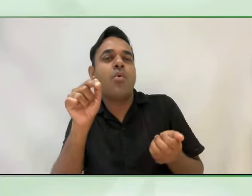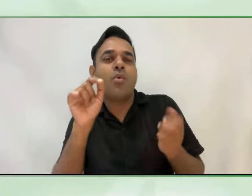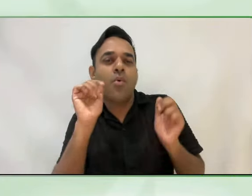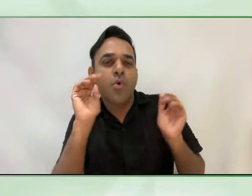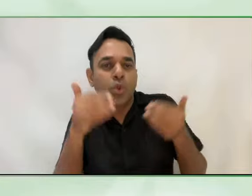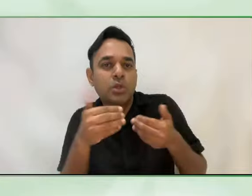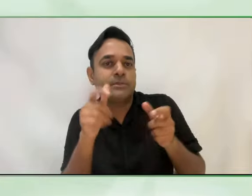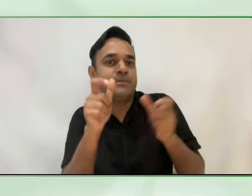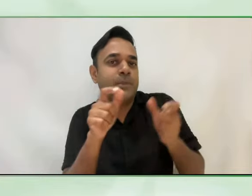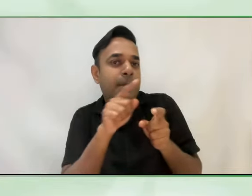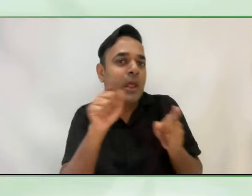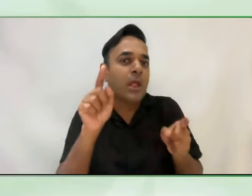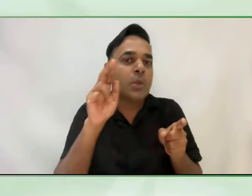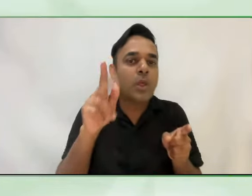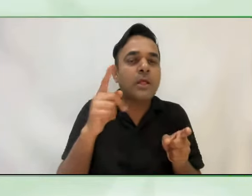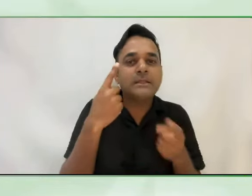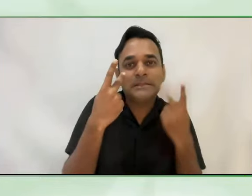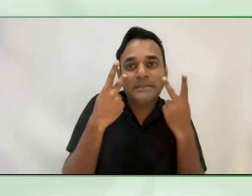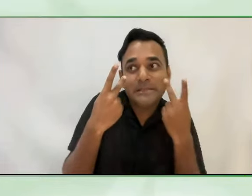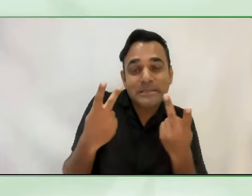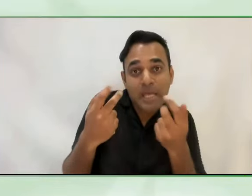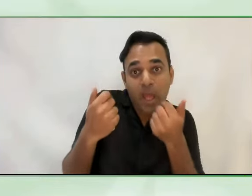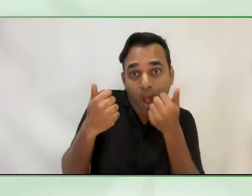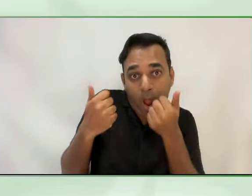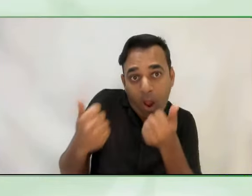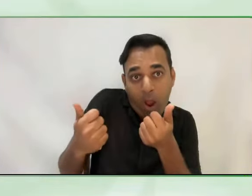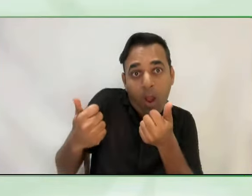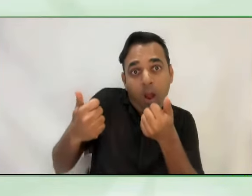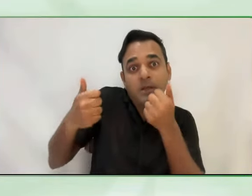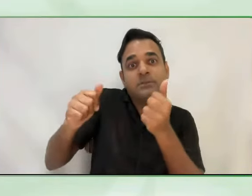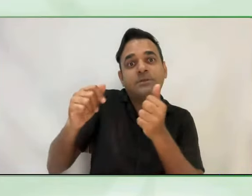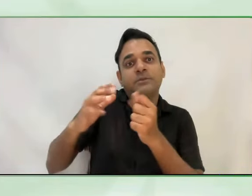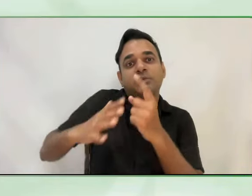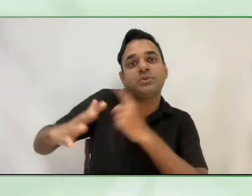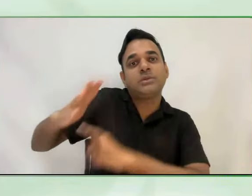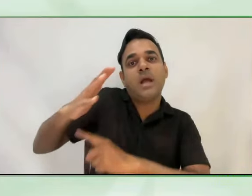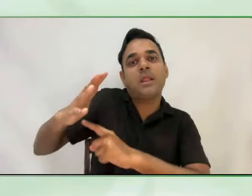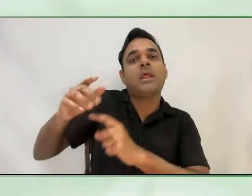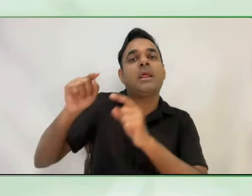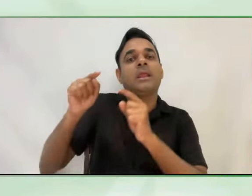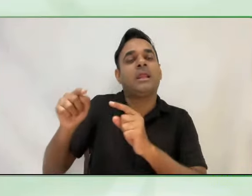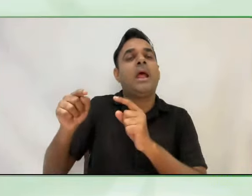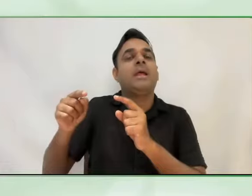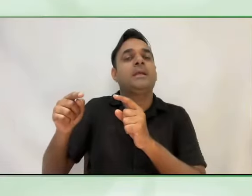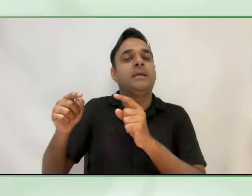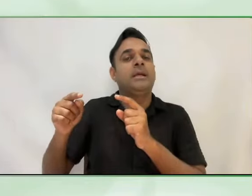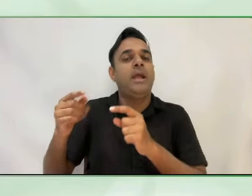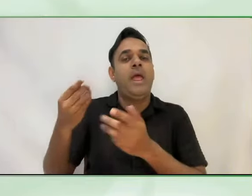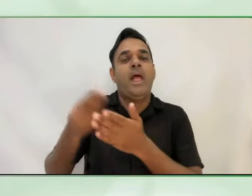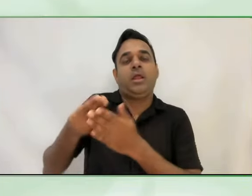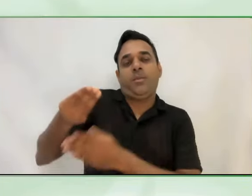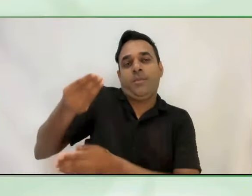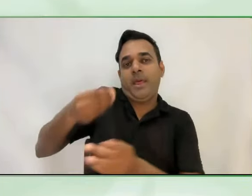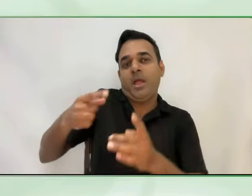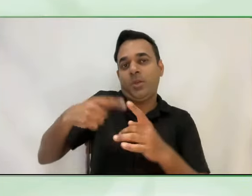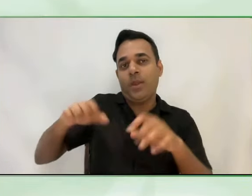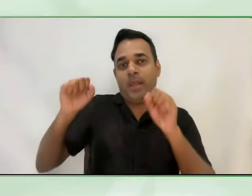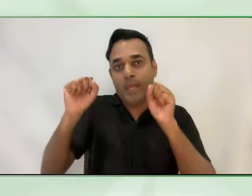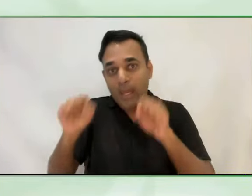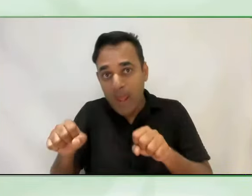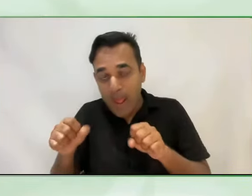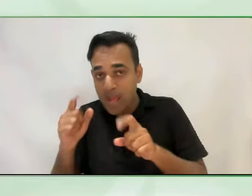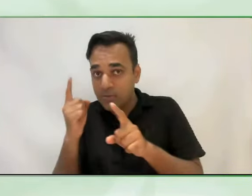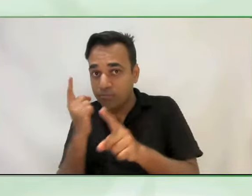you today, but we still have 2 more days of this conference going on, so I'm sure that you will be able to connect with other